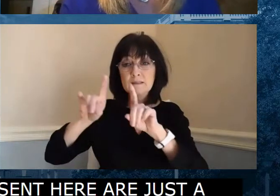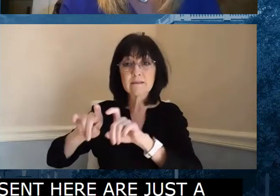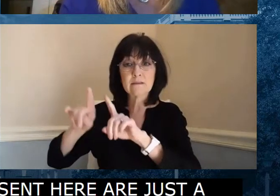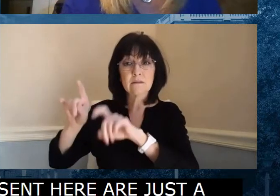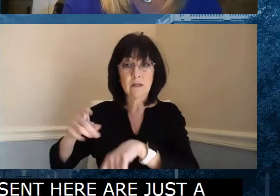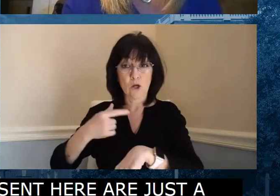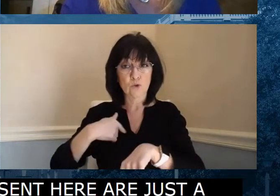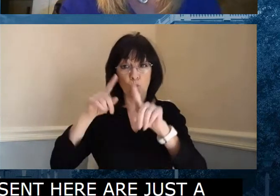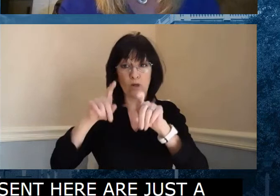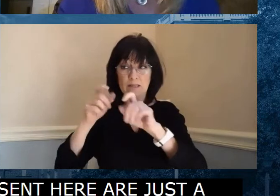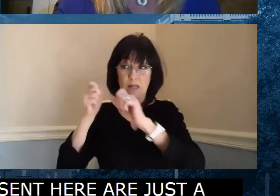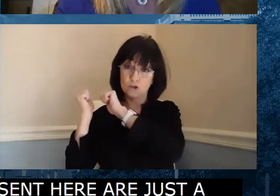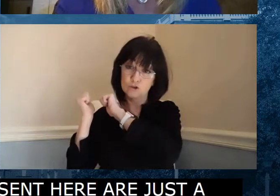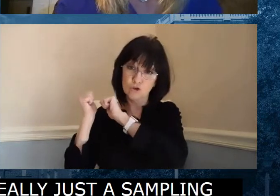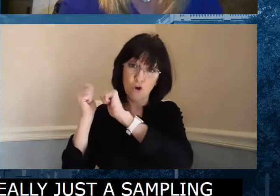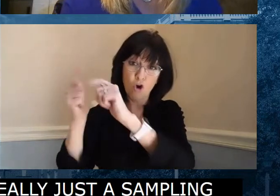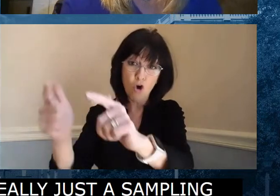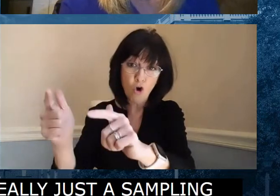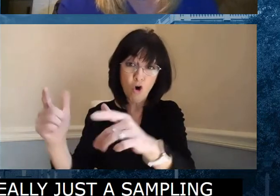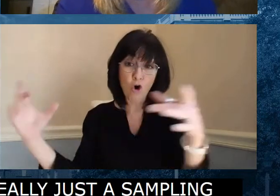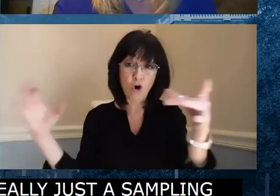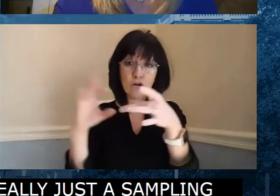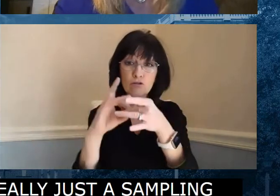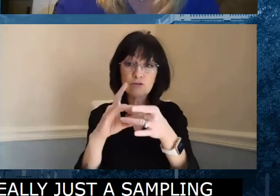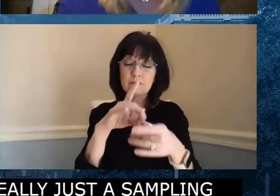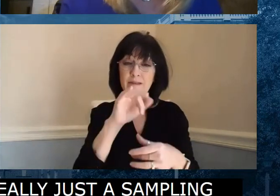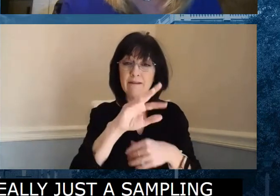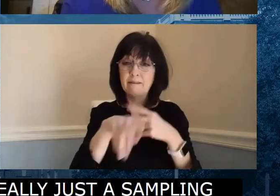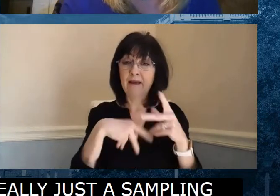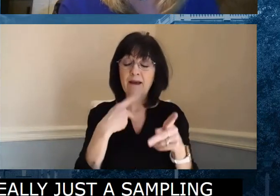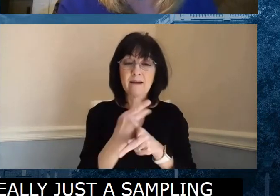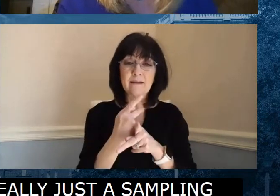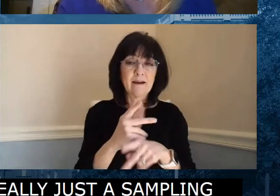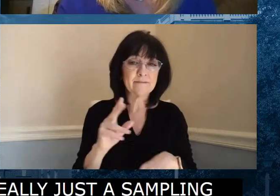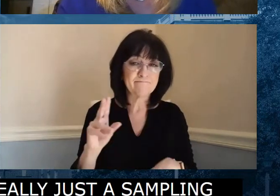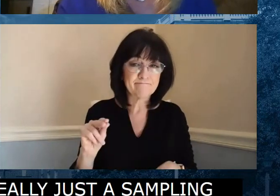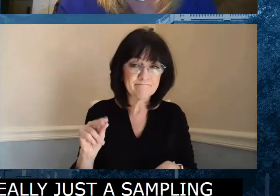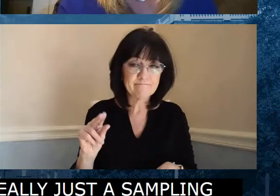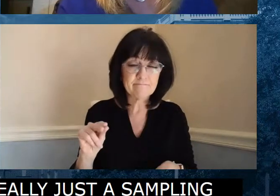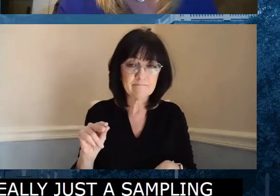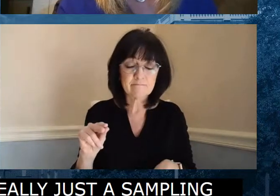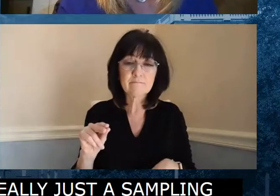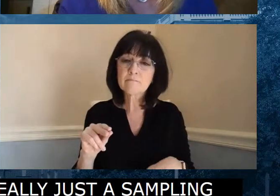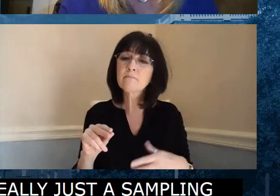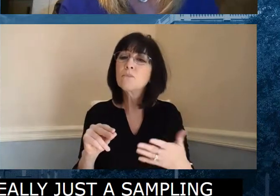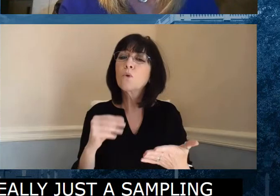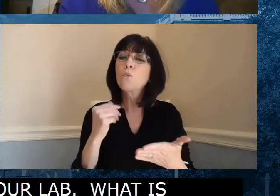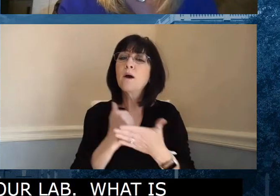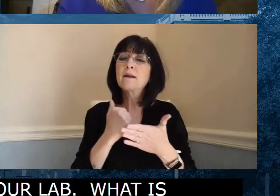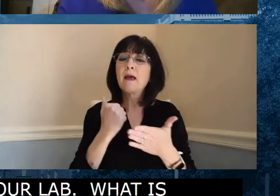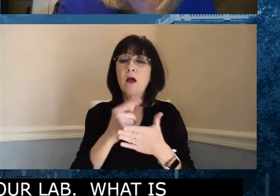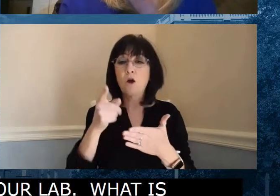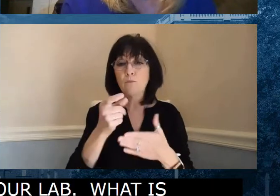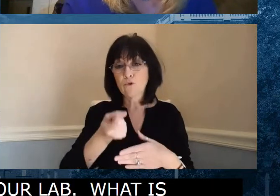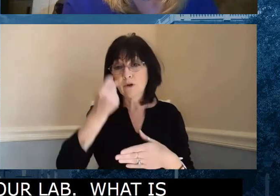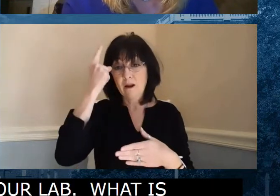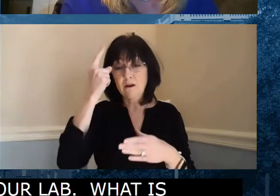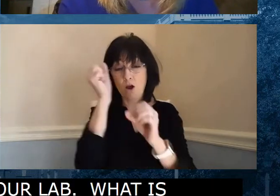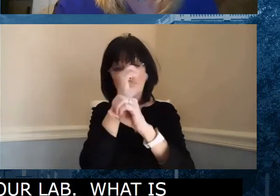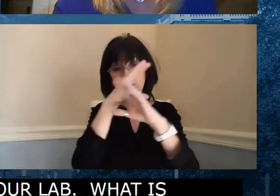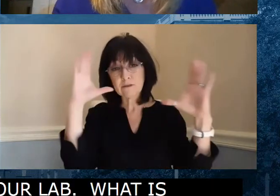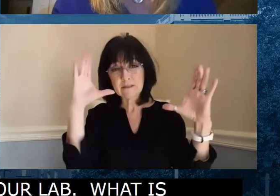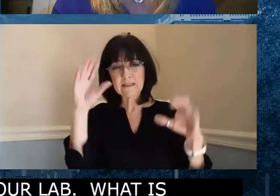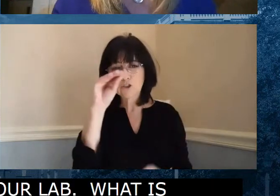in mostly all in our lab. What's really significant and helpful in looking at these numbers is to look at the